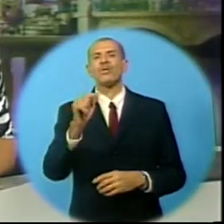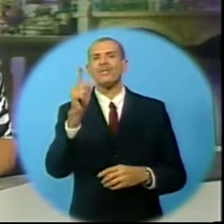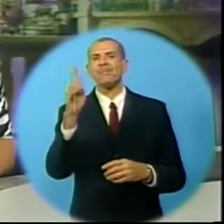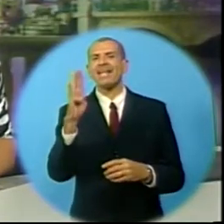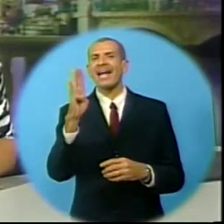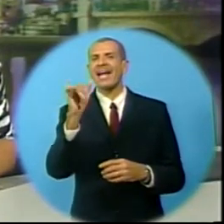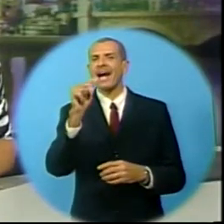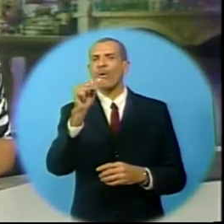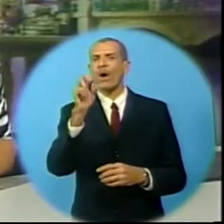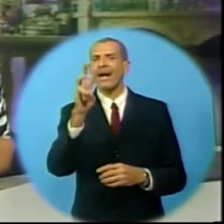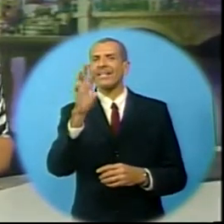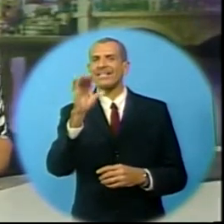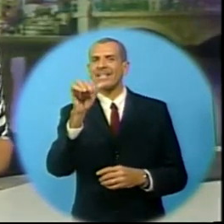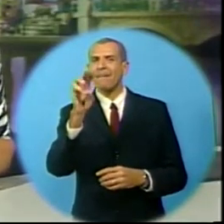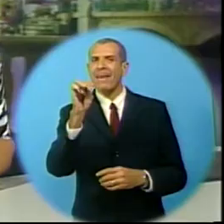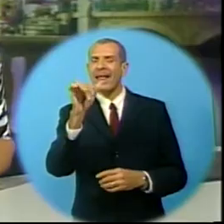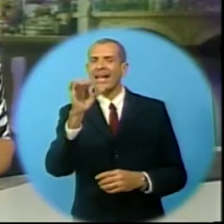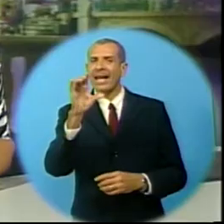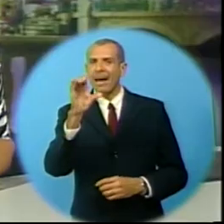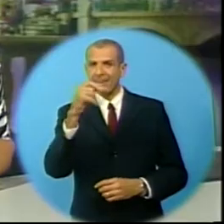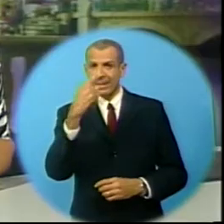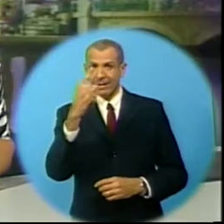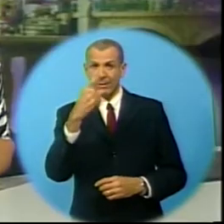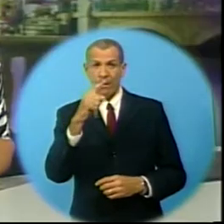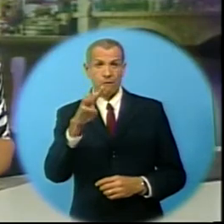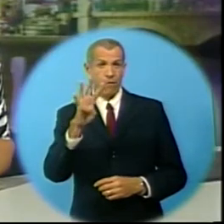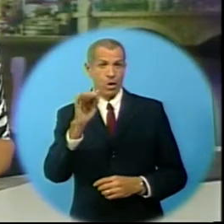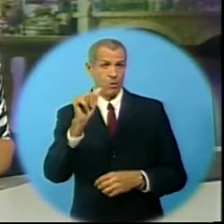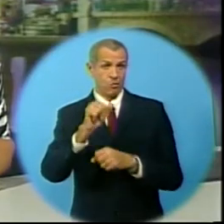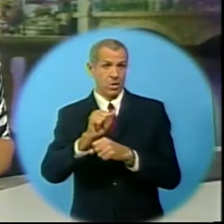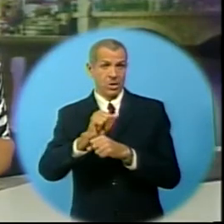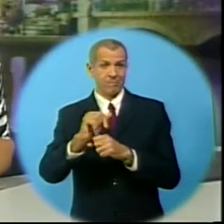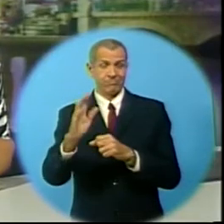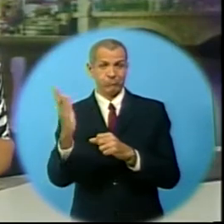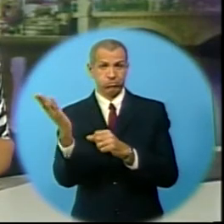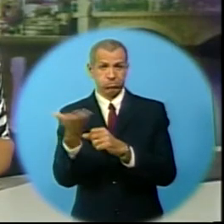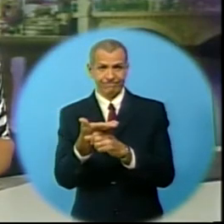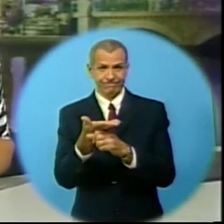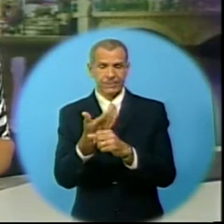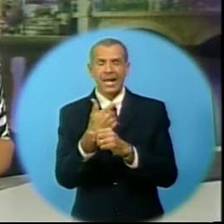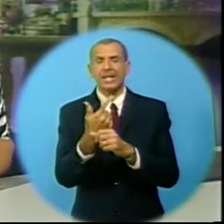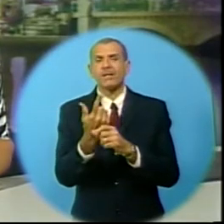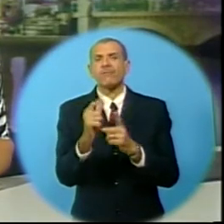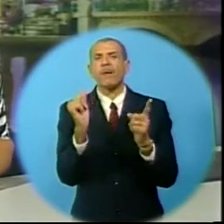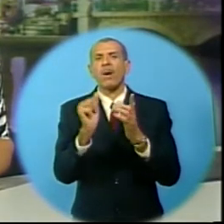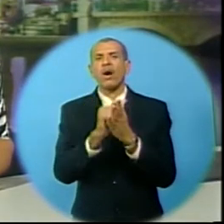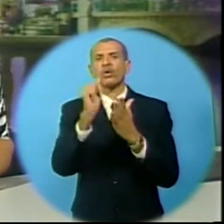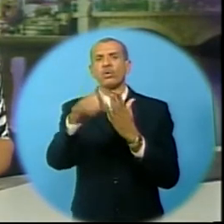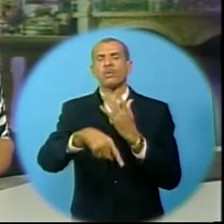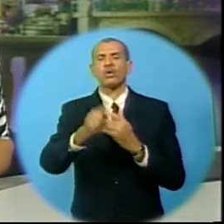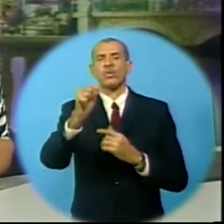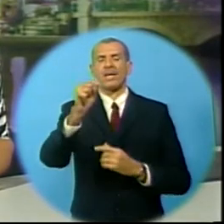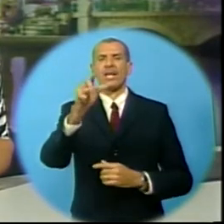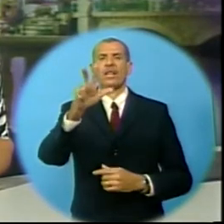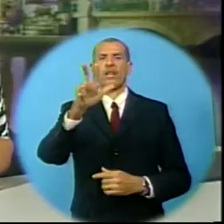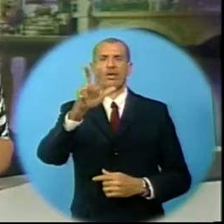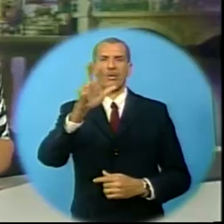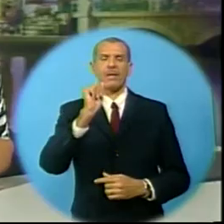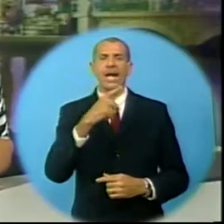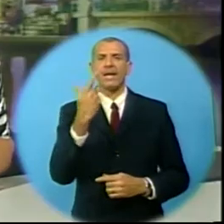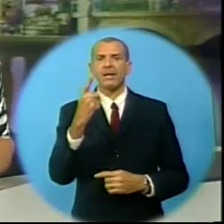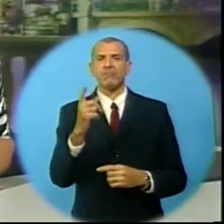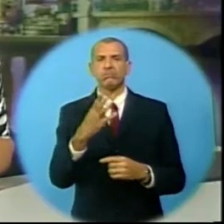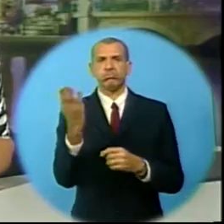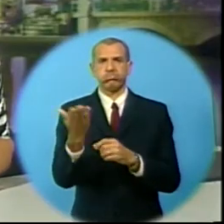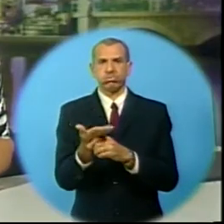Lucie-based Arawak Cement Company Limited is laying off 40 workers. The job losses will take effect from October 23rd. The employees are being